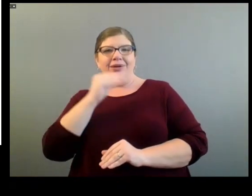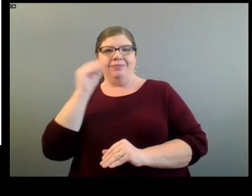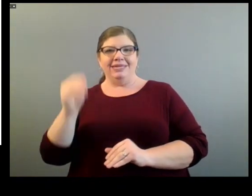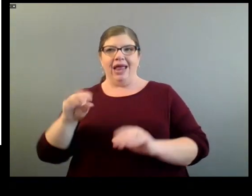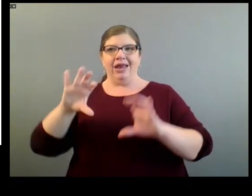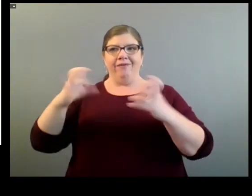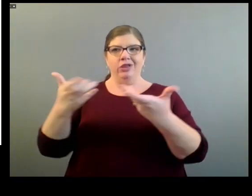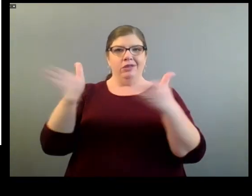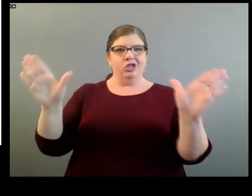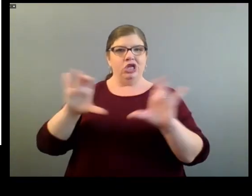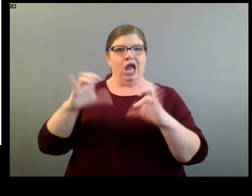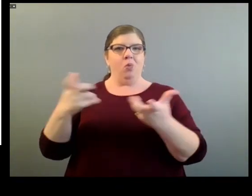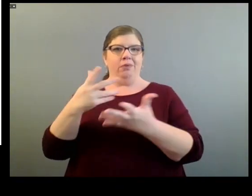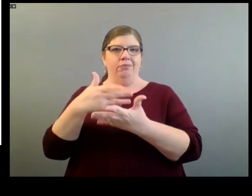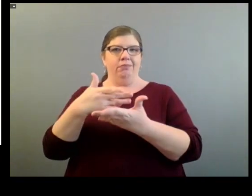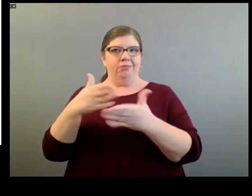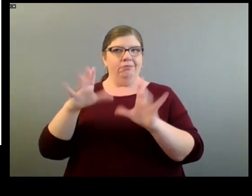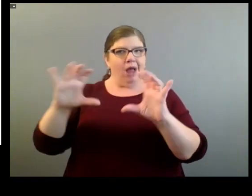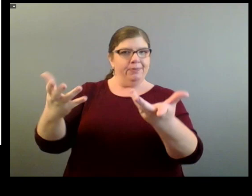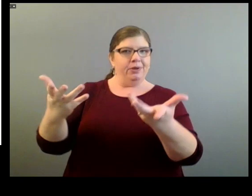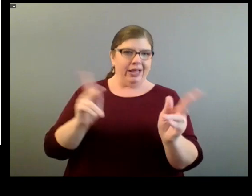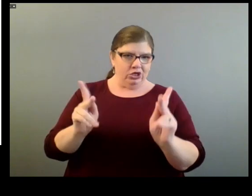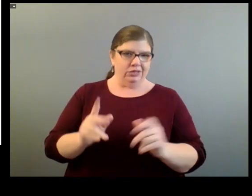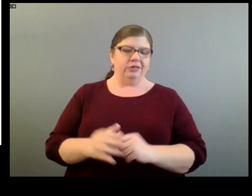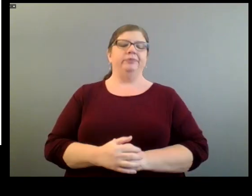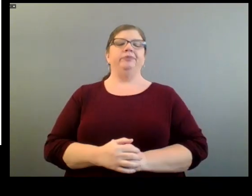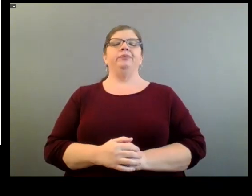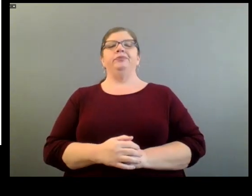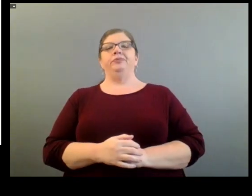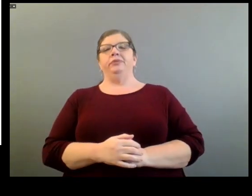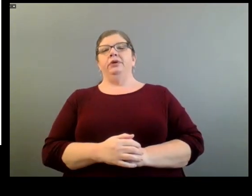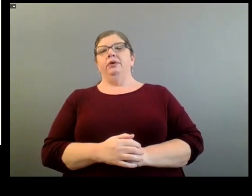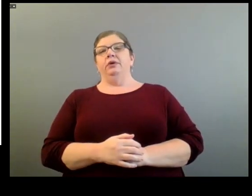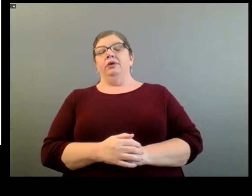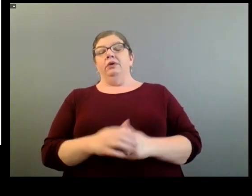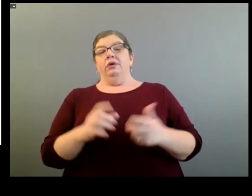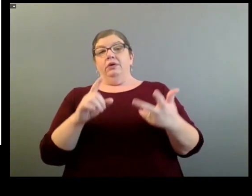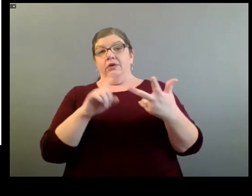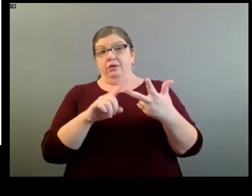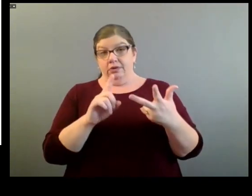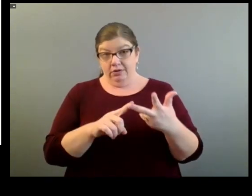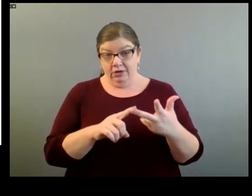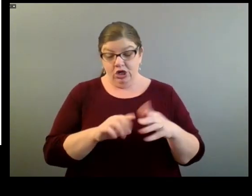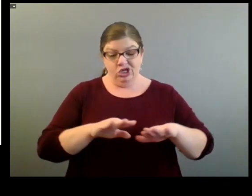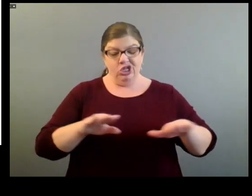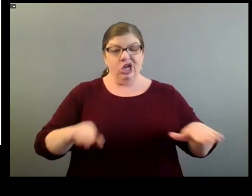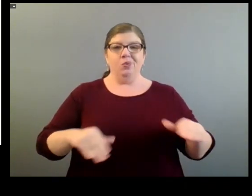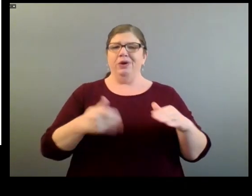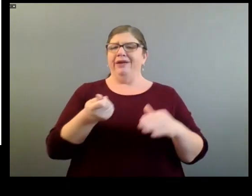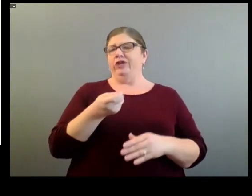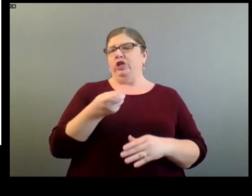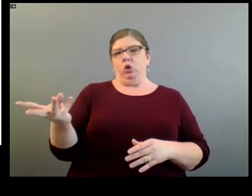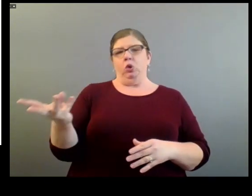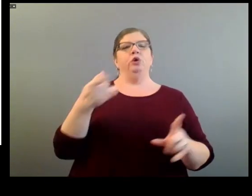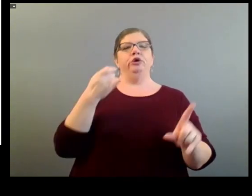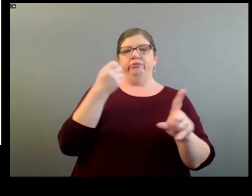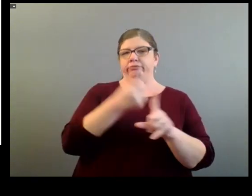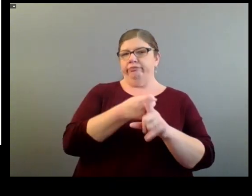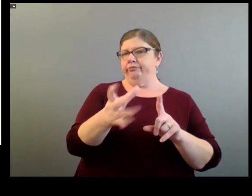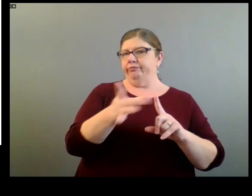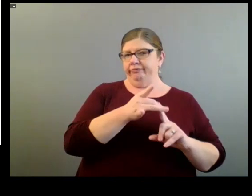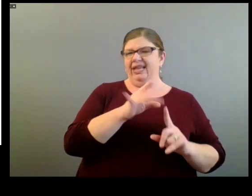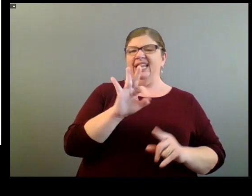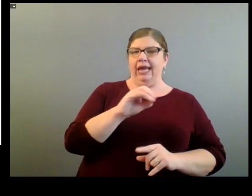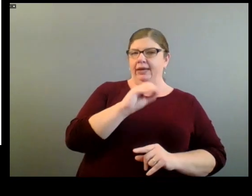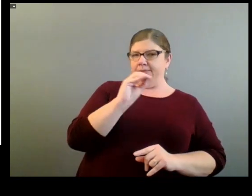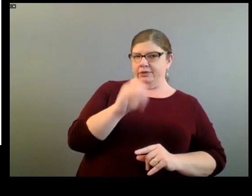the population. Third, children accounted for fewer cases at 9%